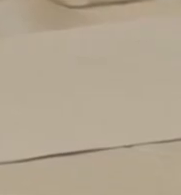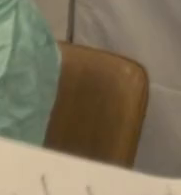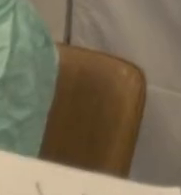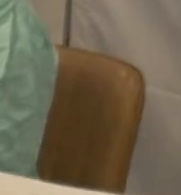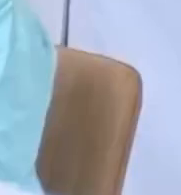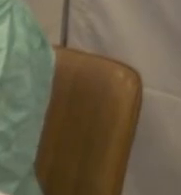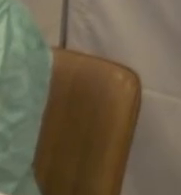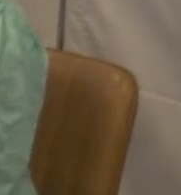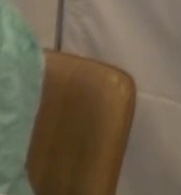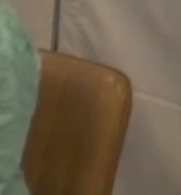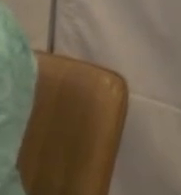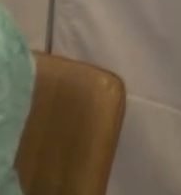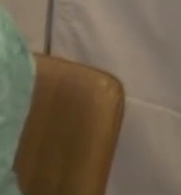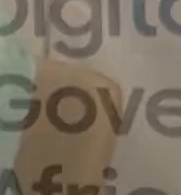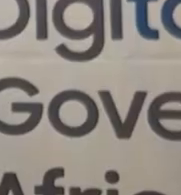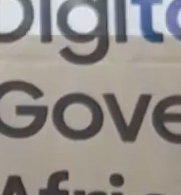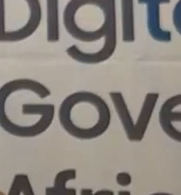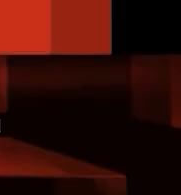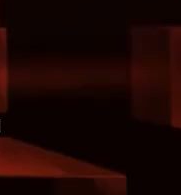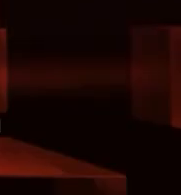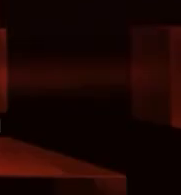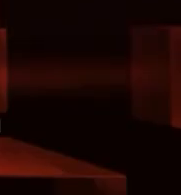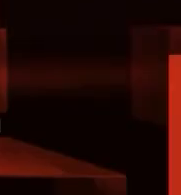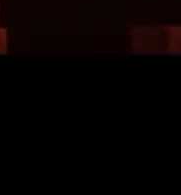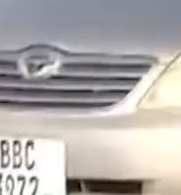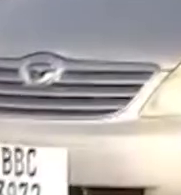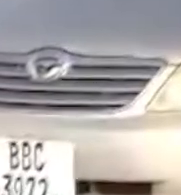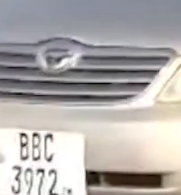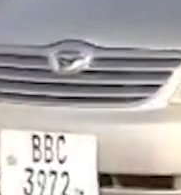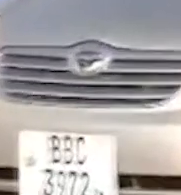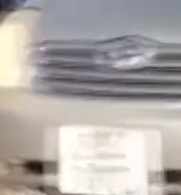Zambia, Burundi to connect optic fiber.